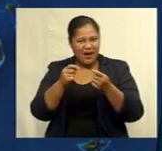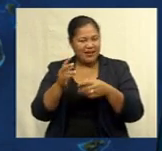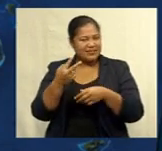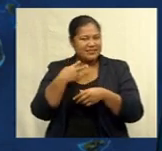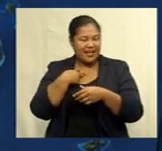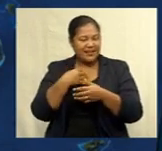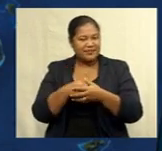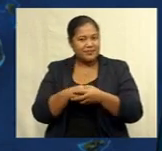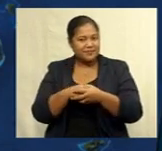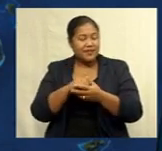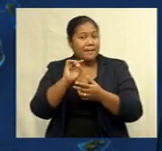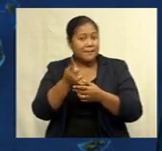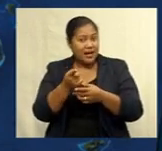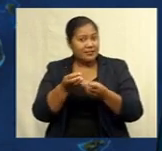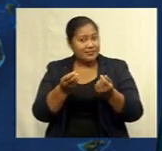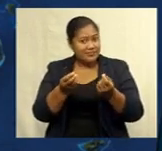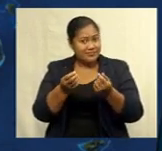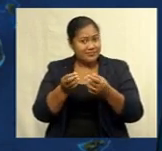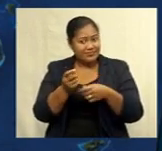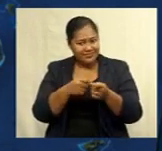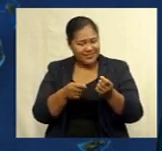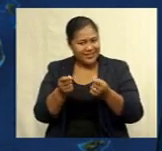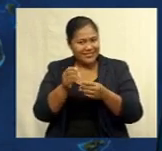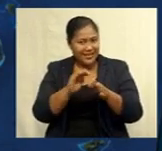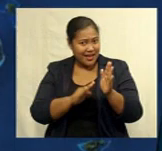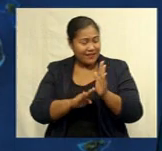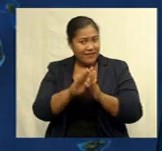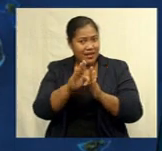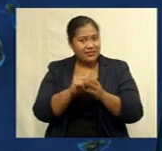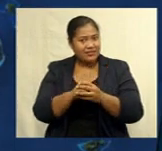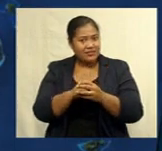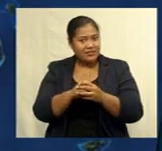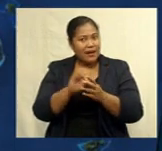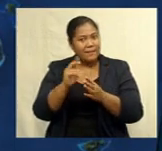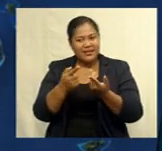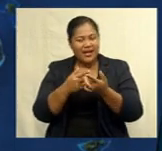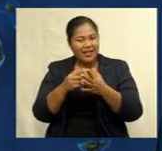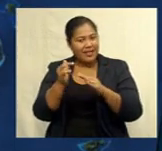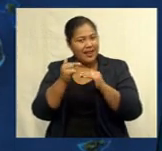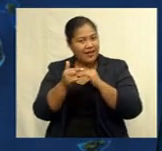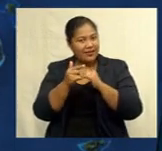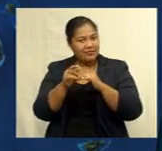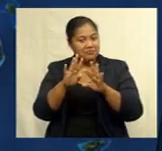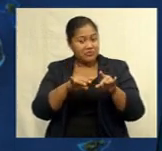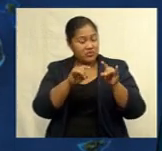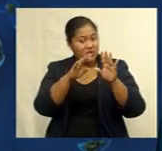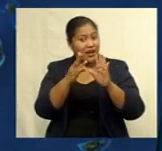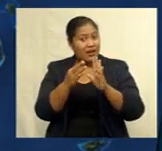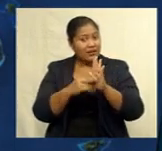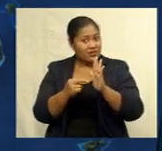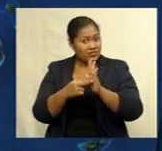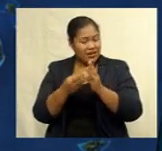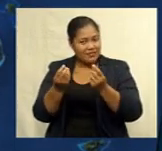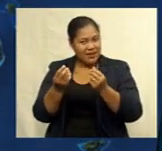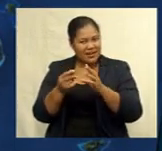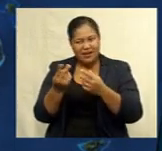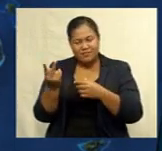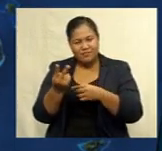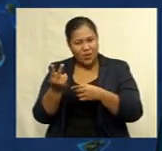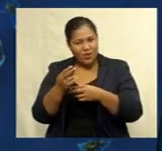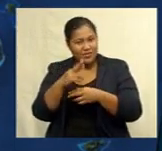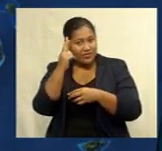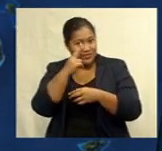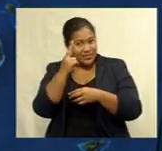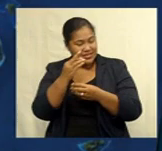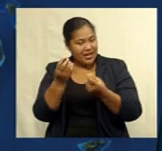Meanwhile, commodity-linked currencies advanced, but within familiar levels. The Aussie and Kiwi dollar, which is both seen as riskier